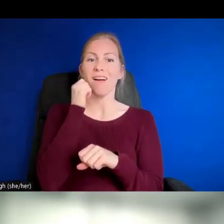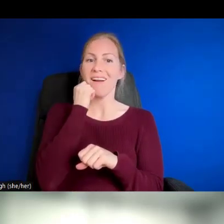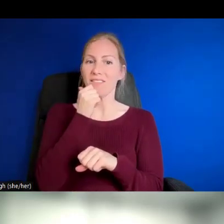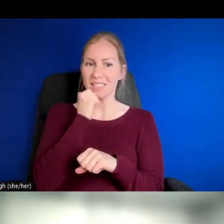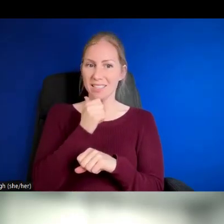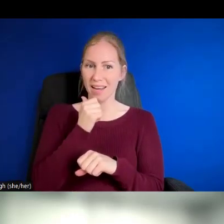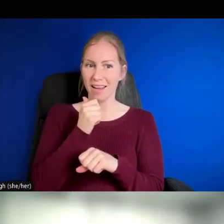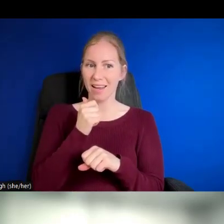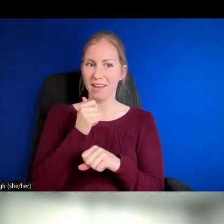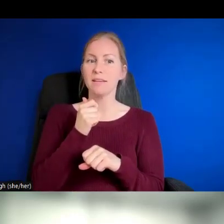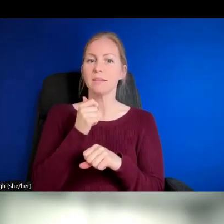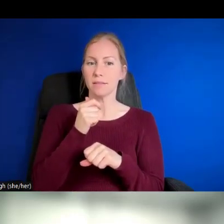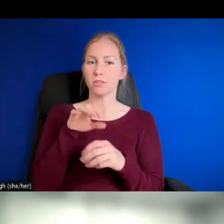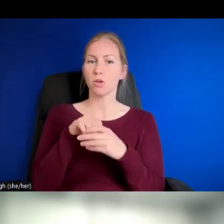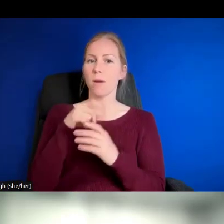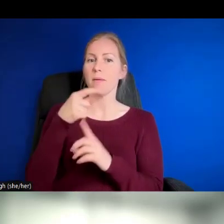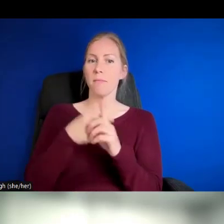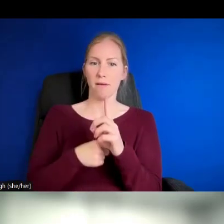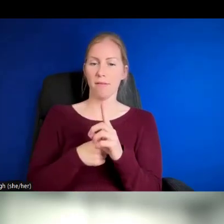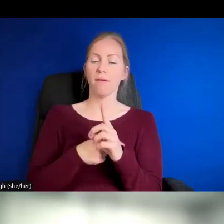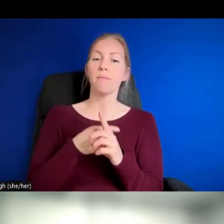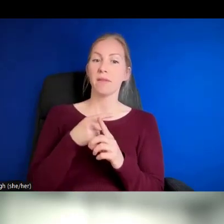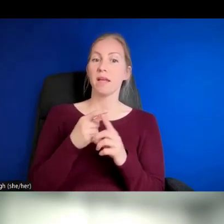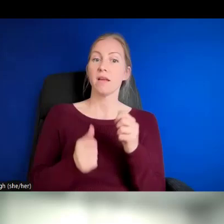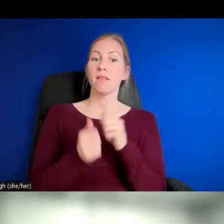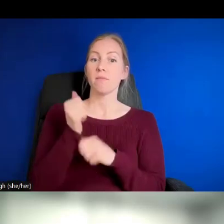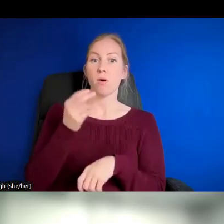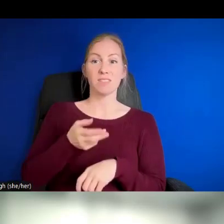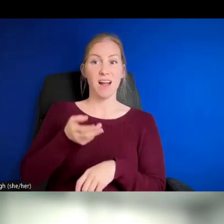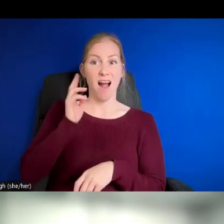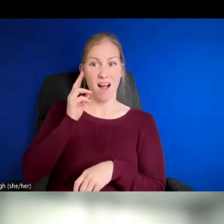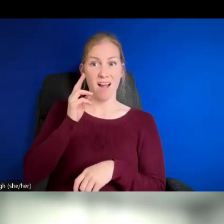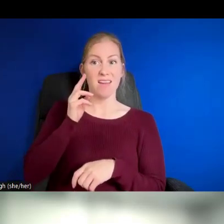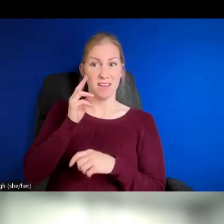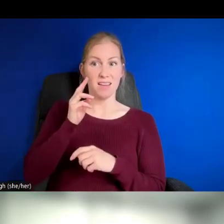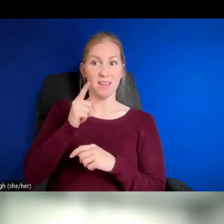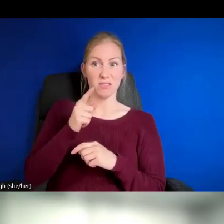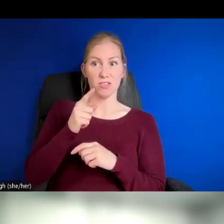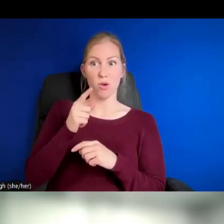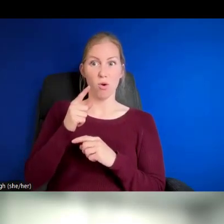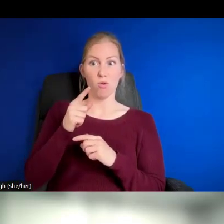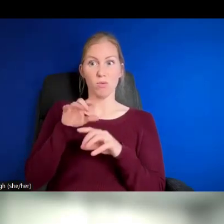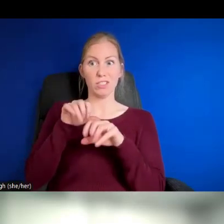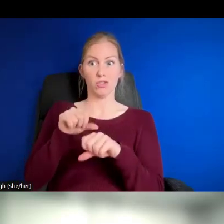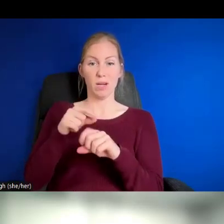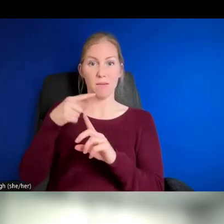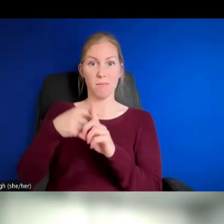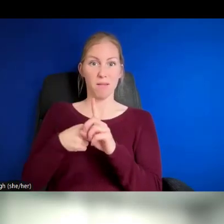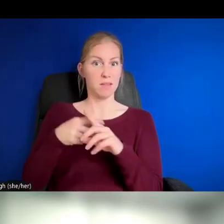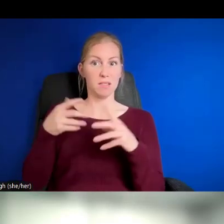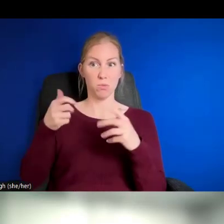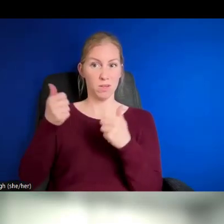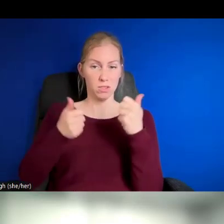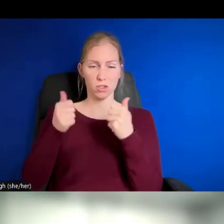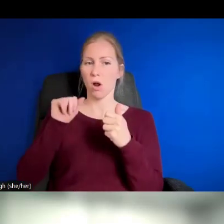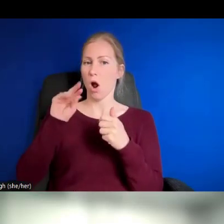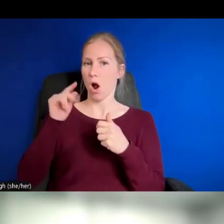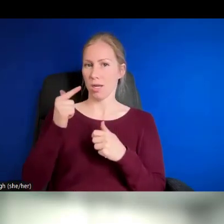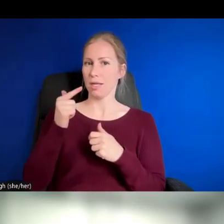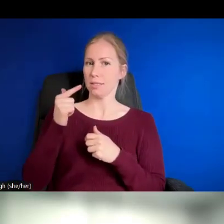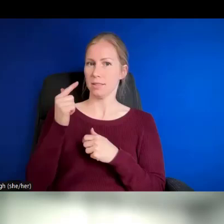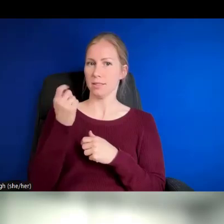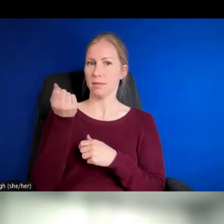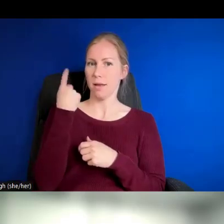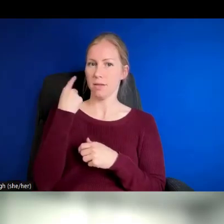with the highest individual month of restraint being August of last year, where there were